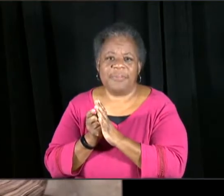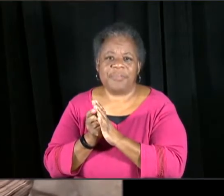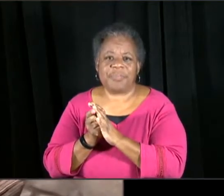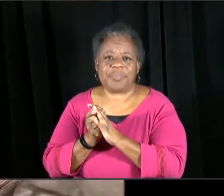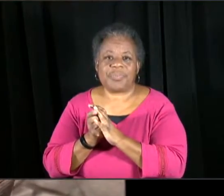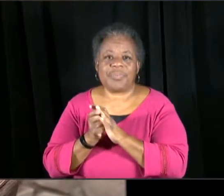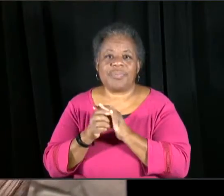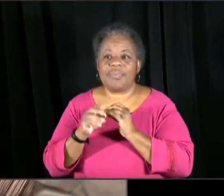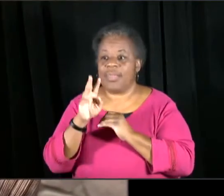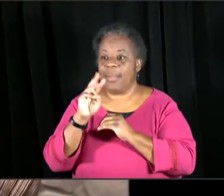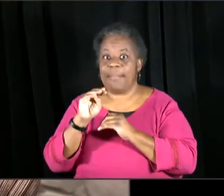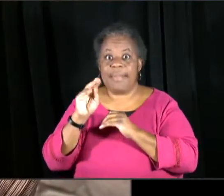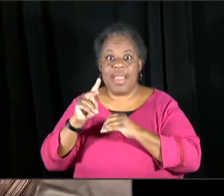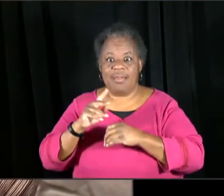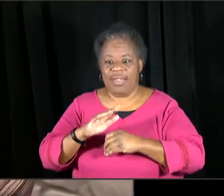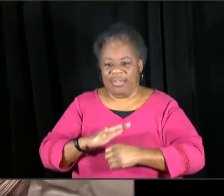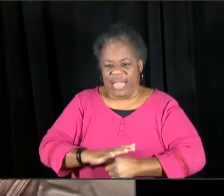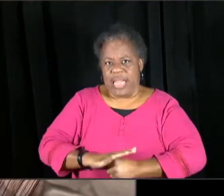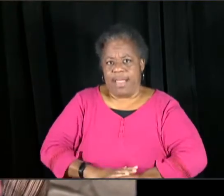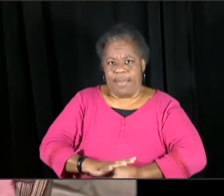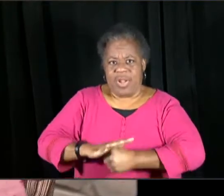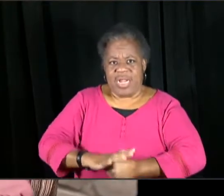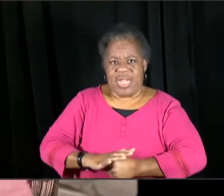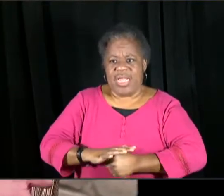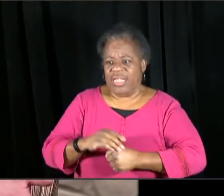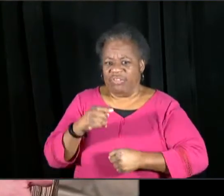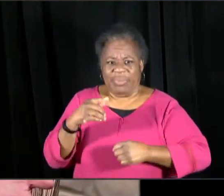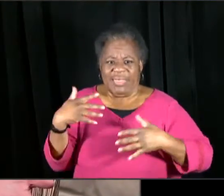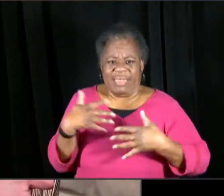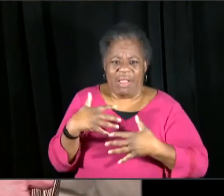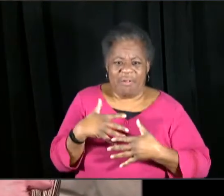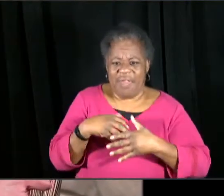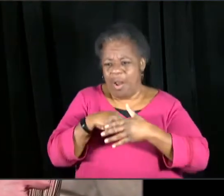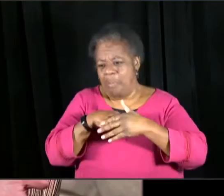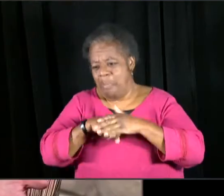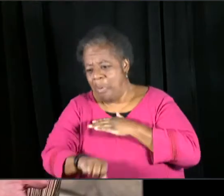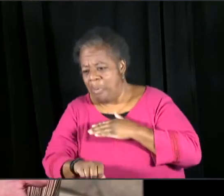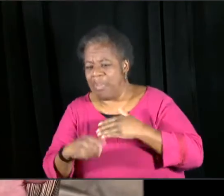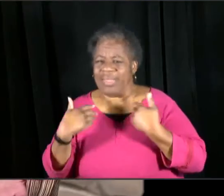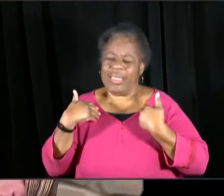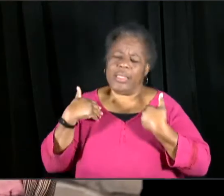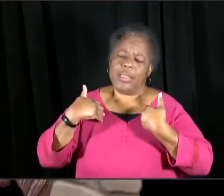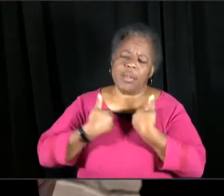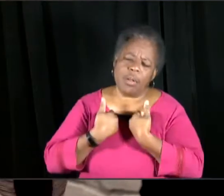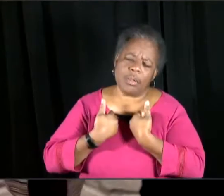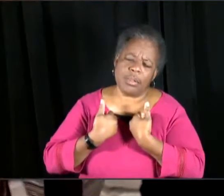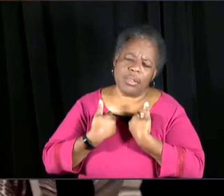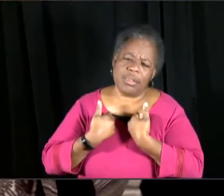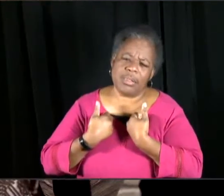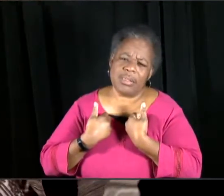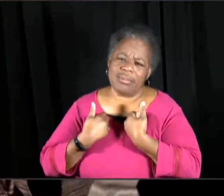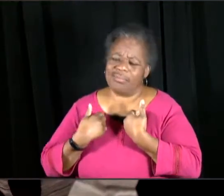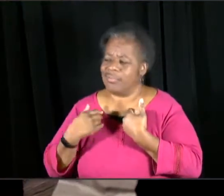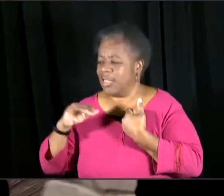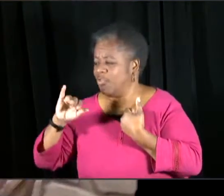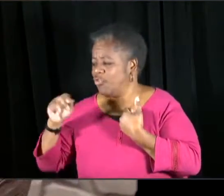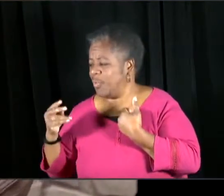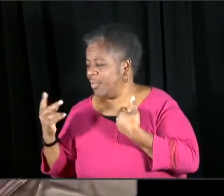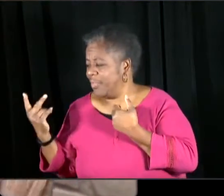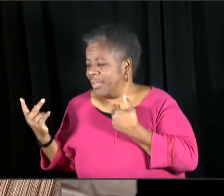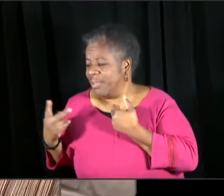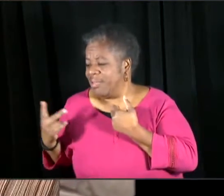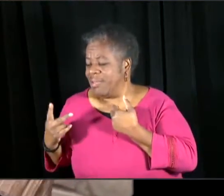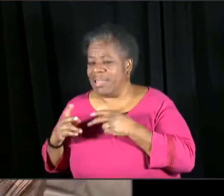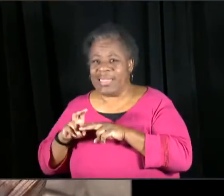When Mary's labor began, she was terrified. And when it was done, she was exhausted. And she and Joseph